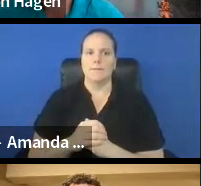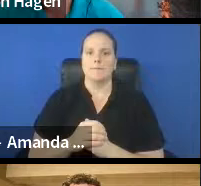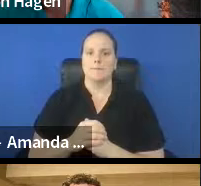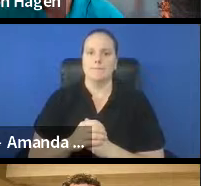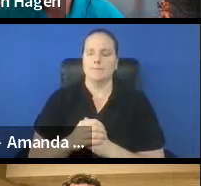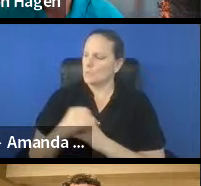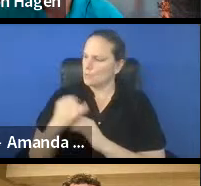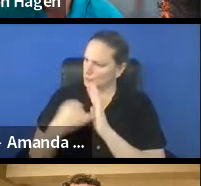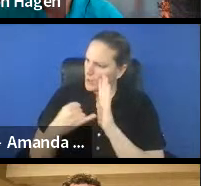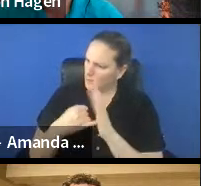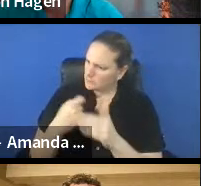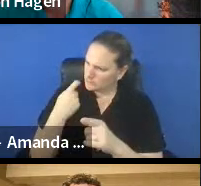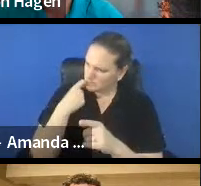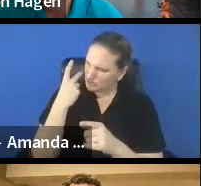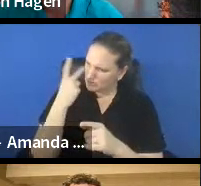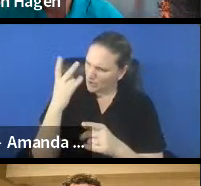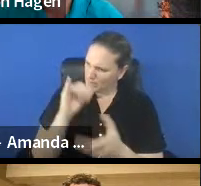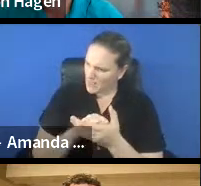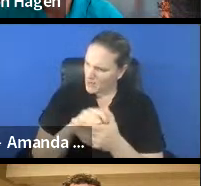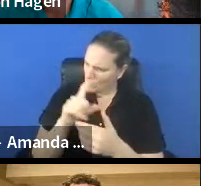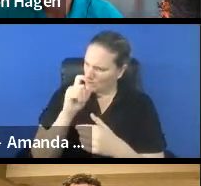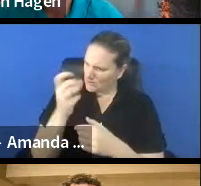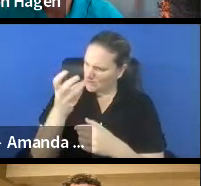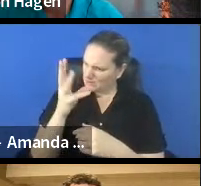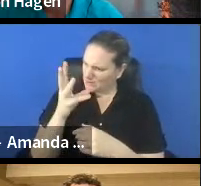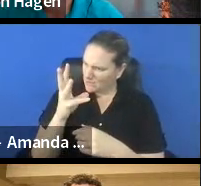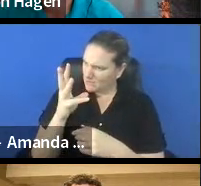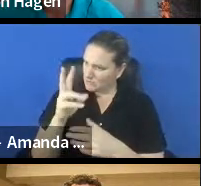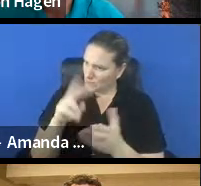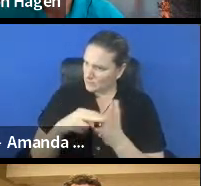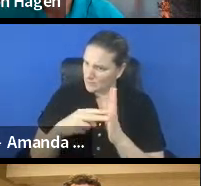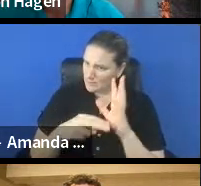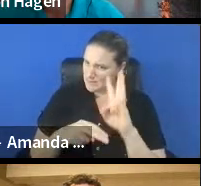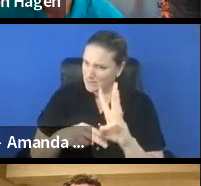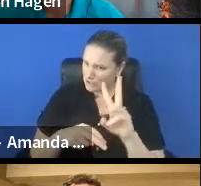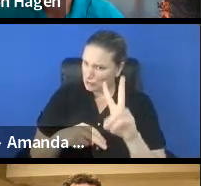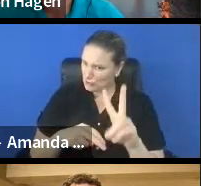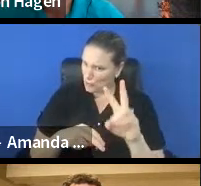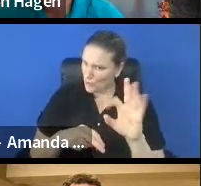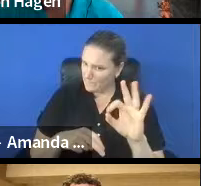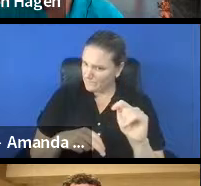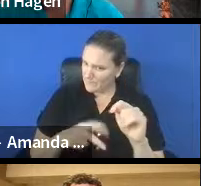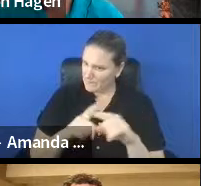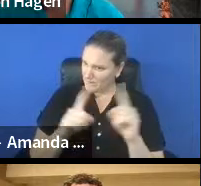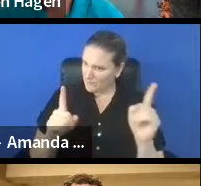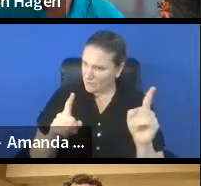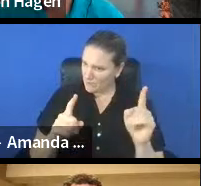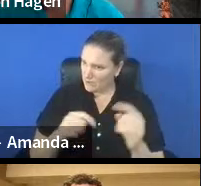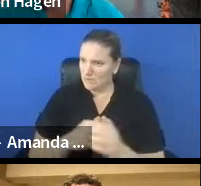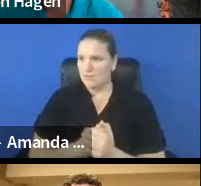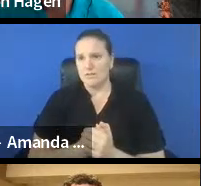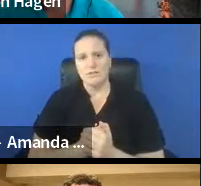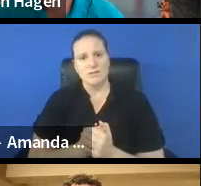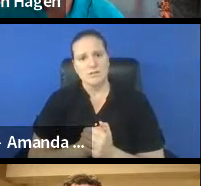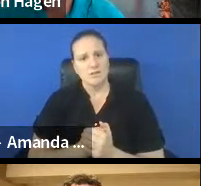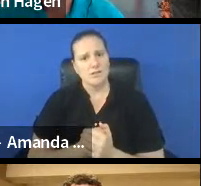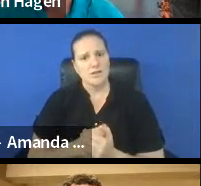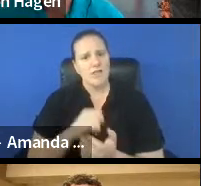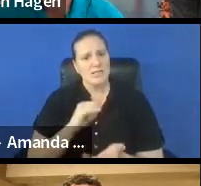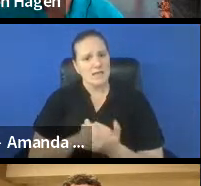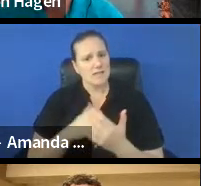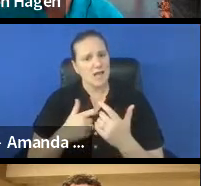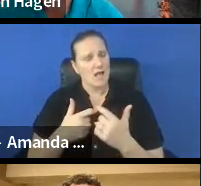the drawing that we saw there was 116 feet. So that's 62 feet difference. Yes. That's a hell of a lot of